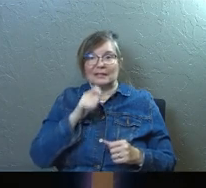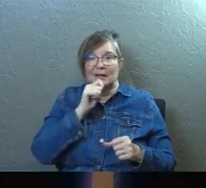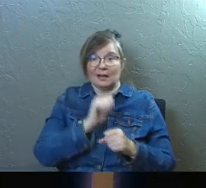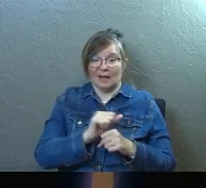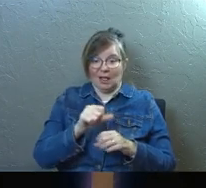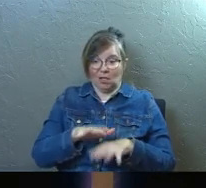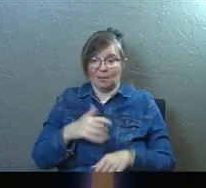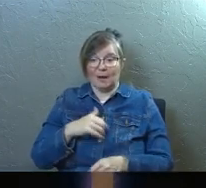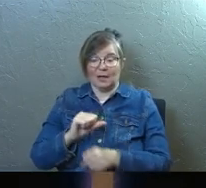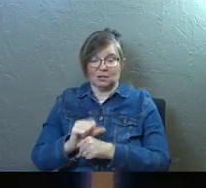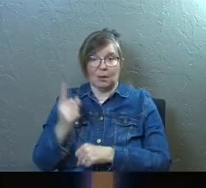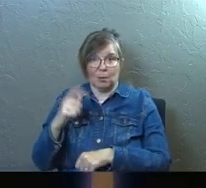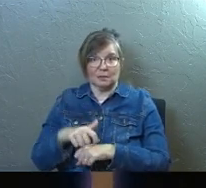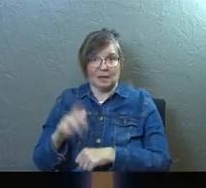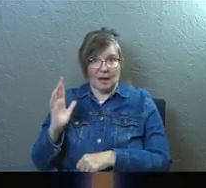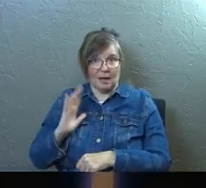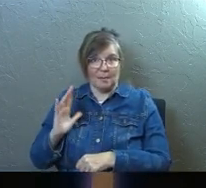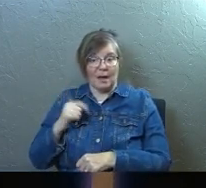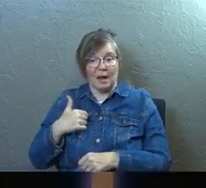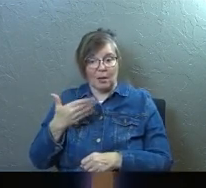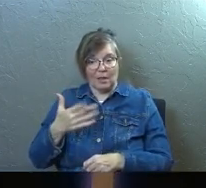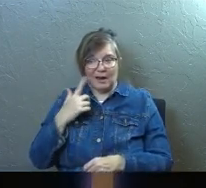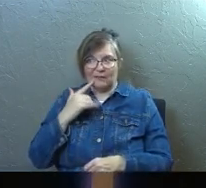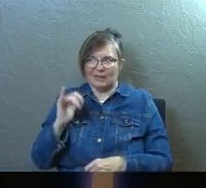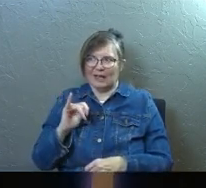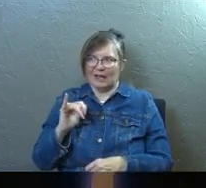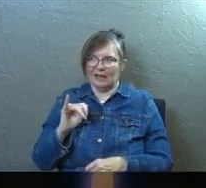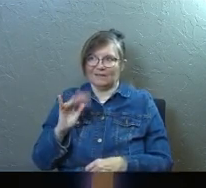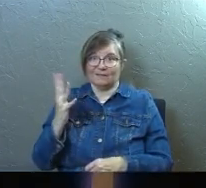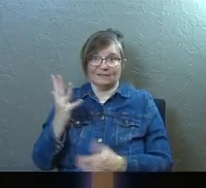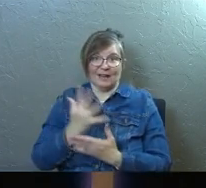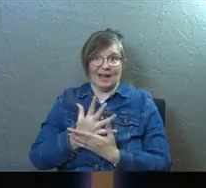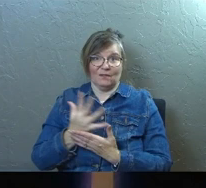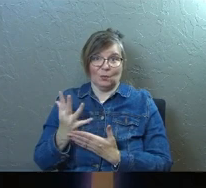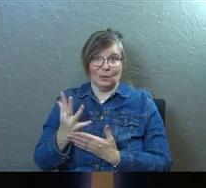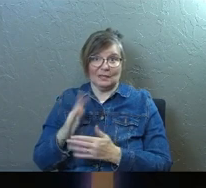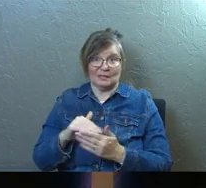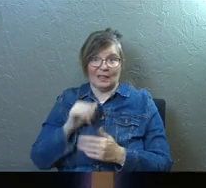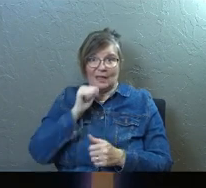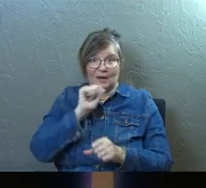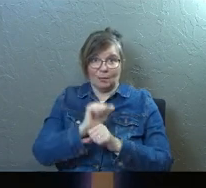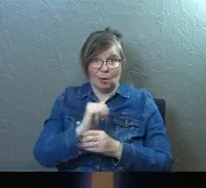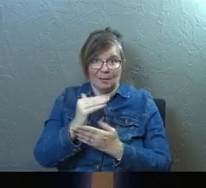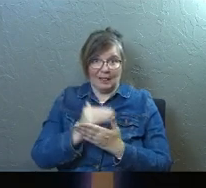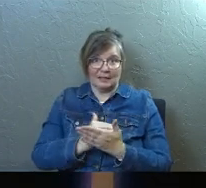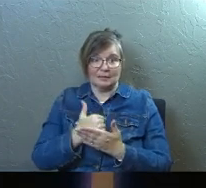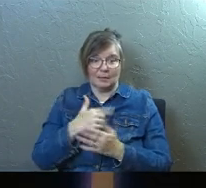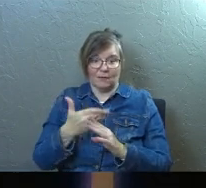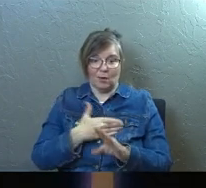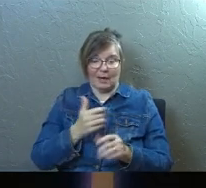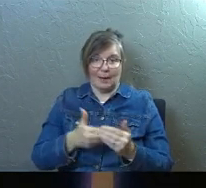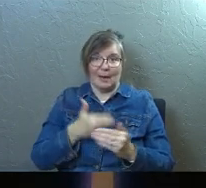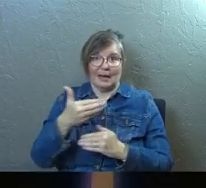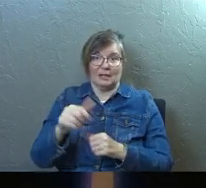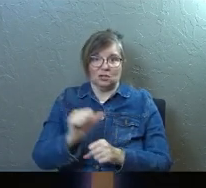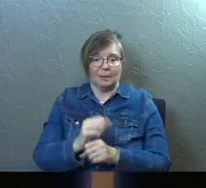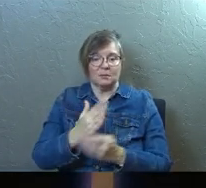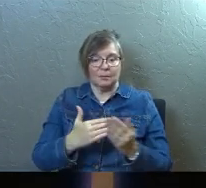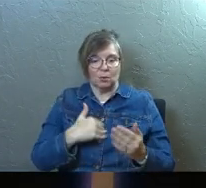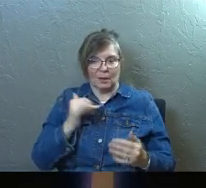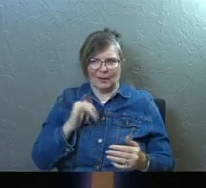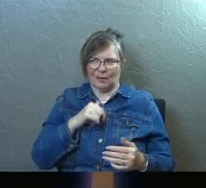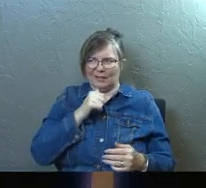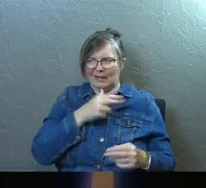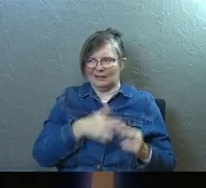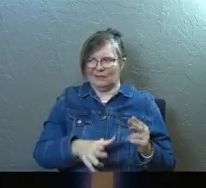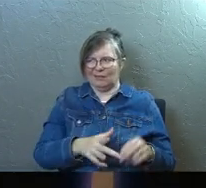unemployed. I lost my job once and I was there for like 5 weeks on the unemployment line before I got my next job. And some of you guys are